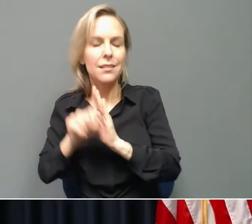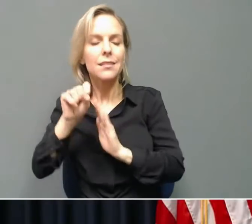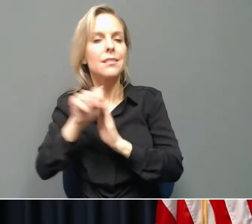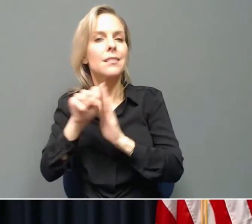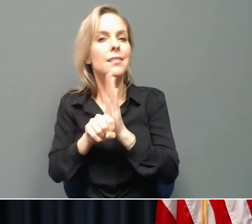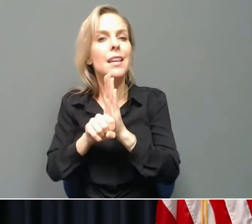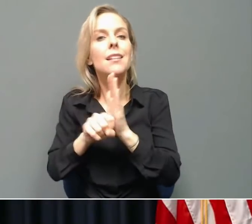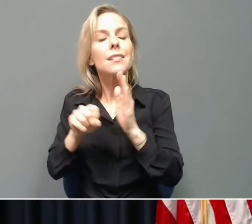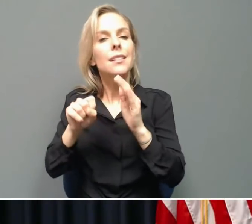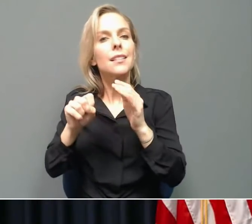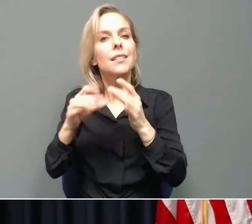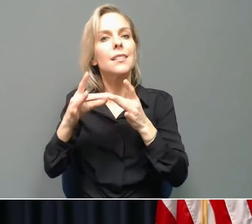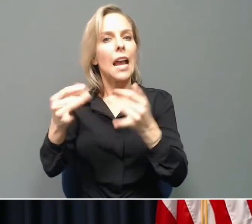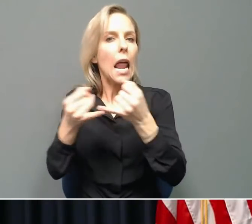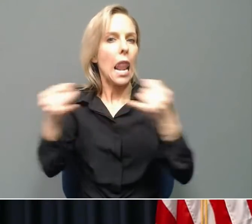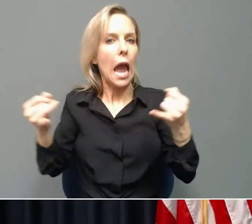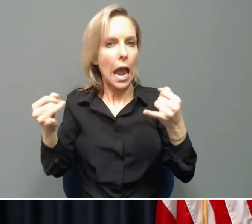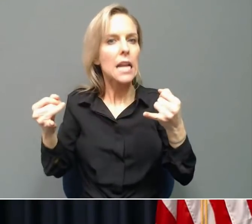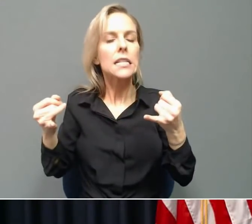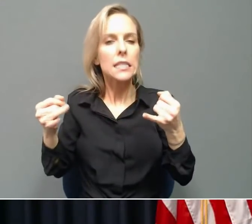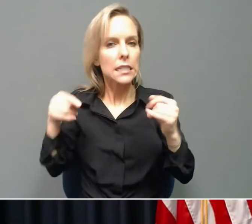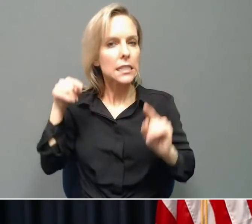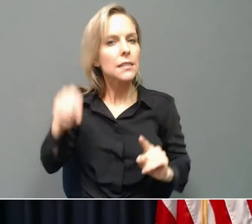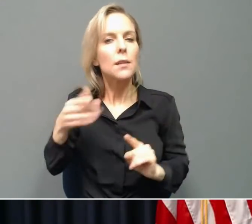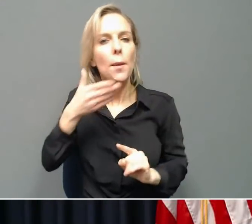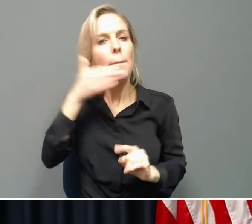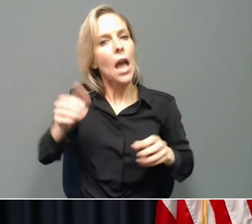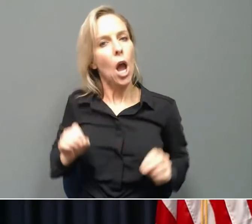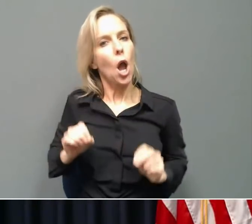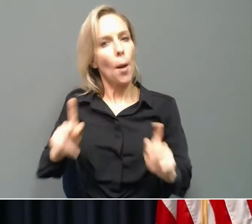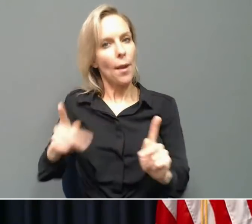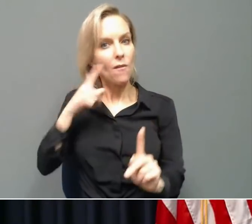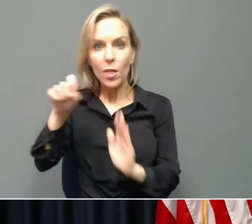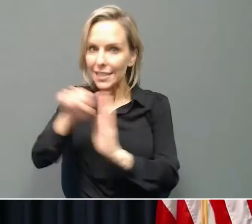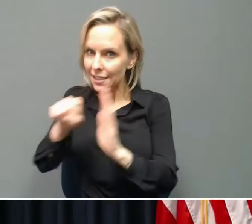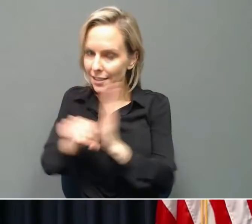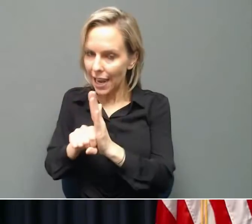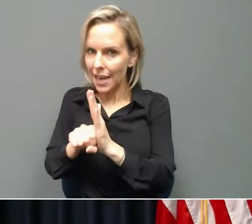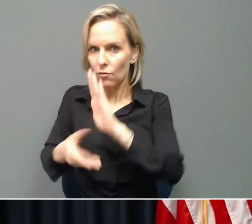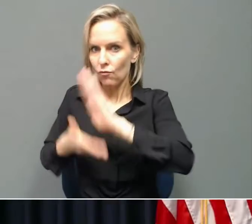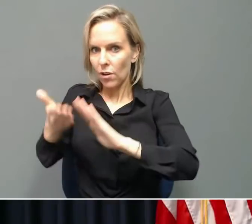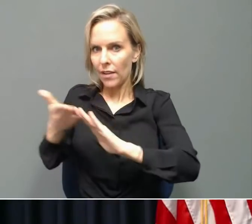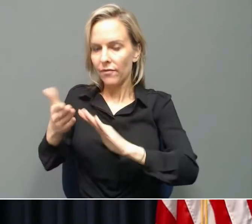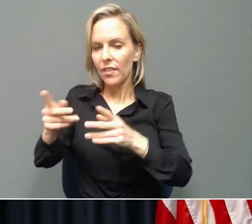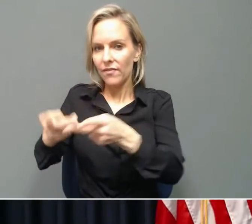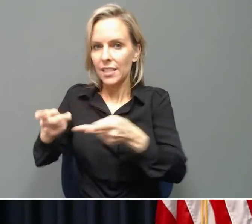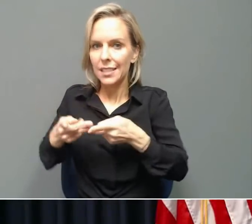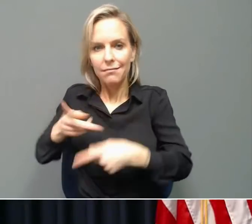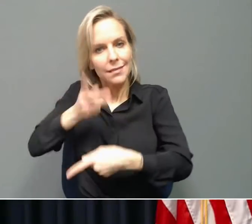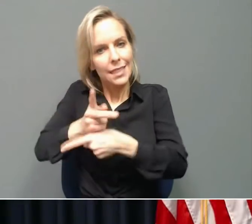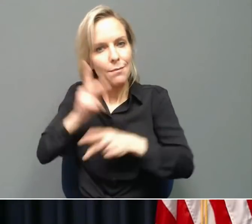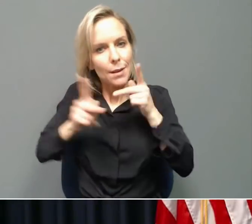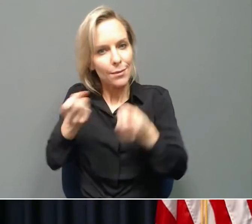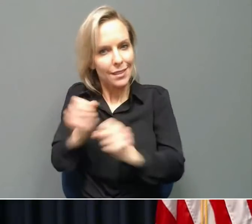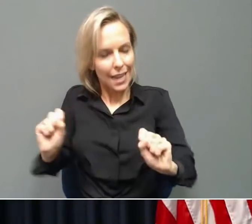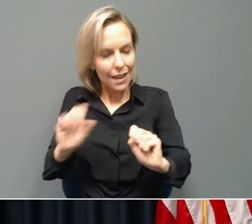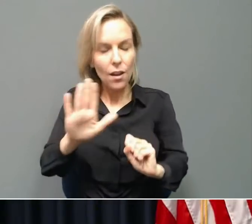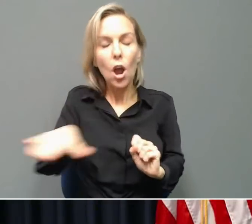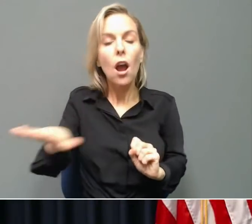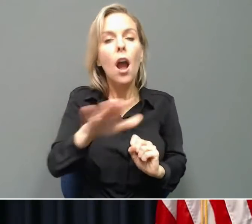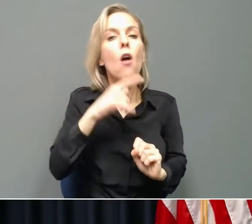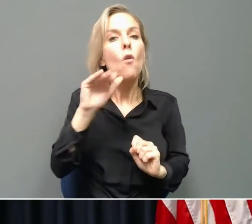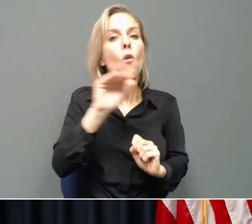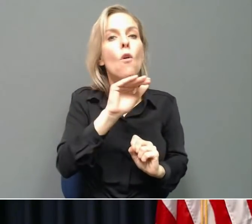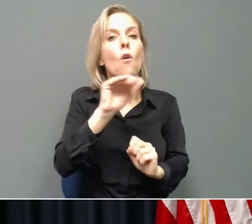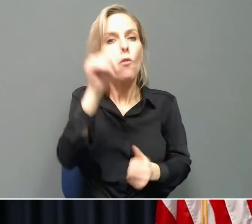believe, are the best opportunity in state-regulated facilities to keep people safe. I want to remind everybody about the